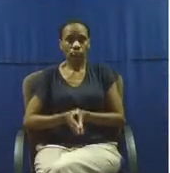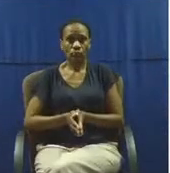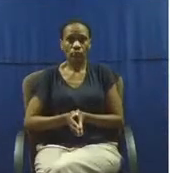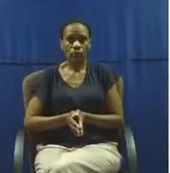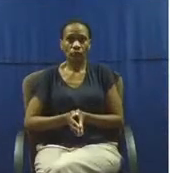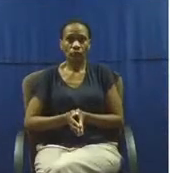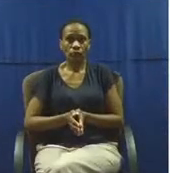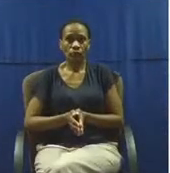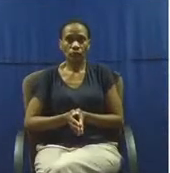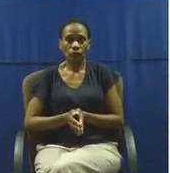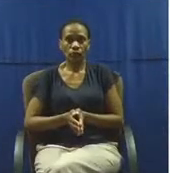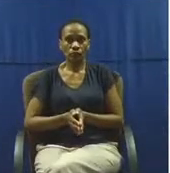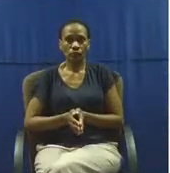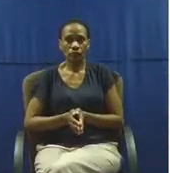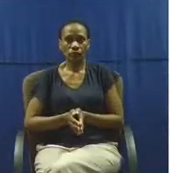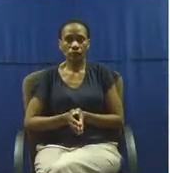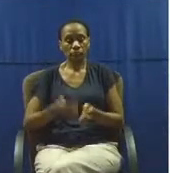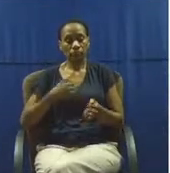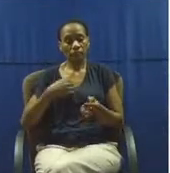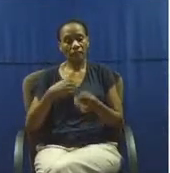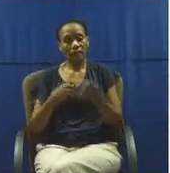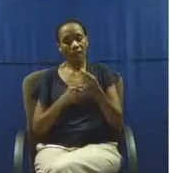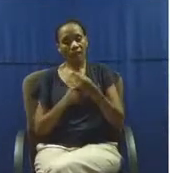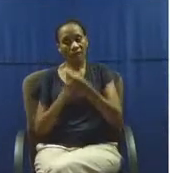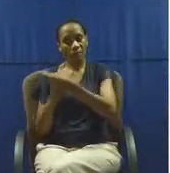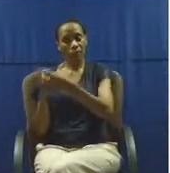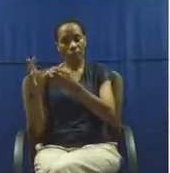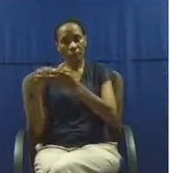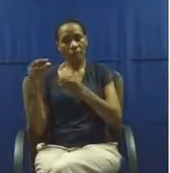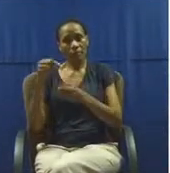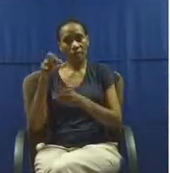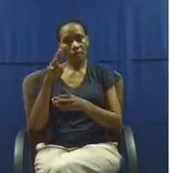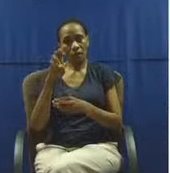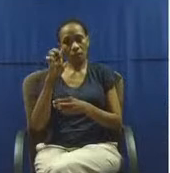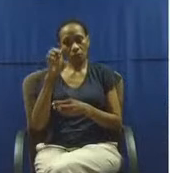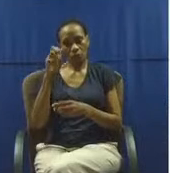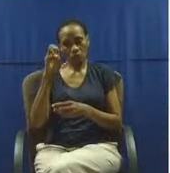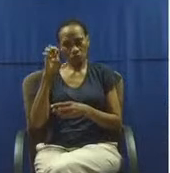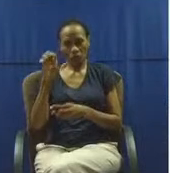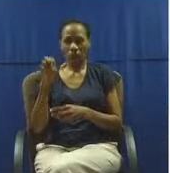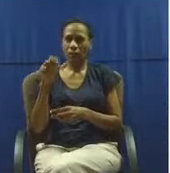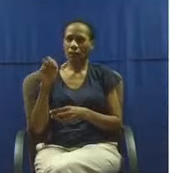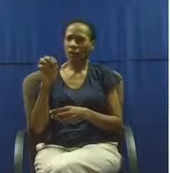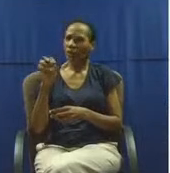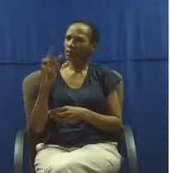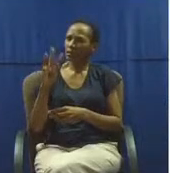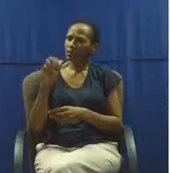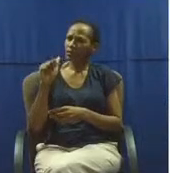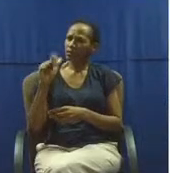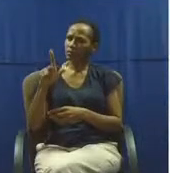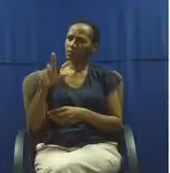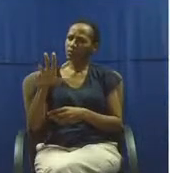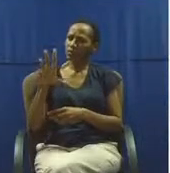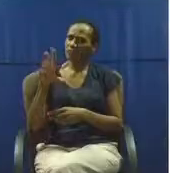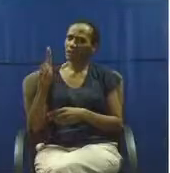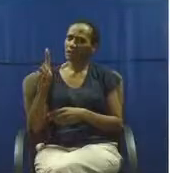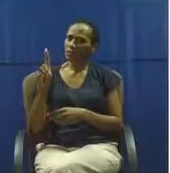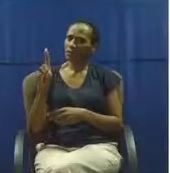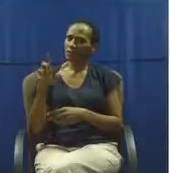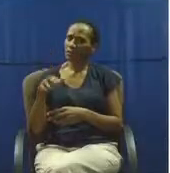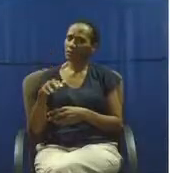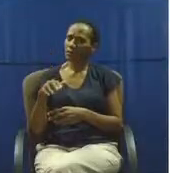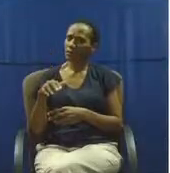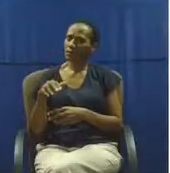I want to join Honorable Groenewald in welcoming the commitment from the President